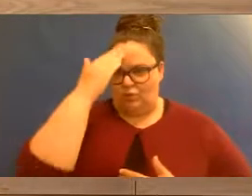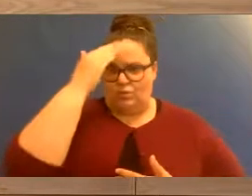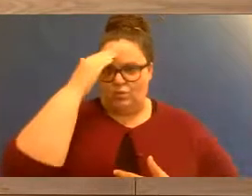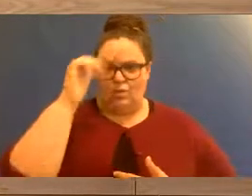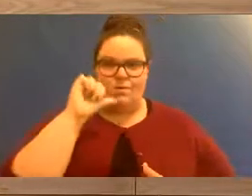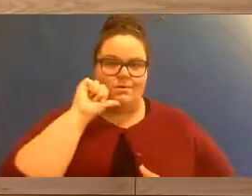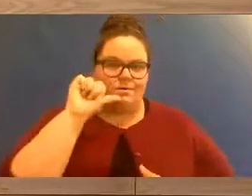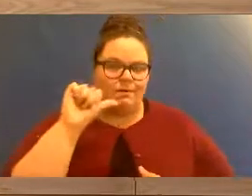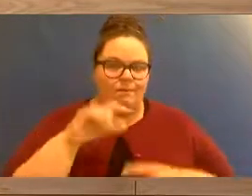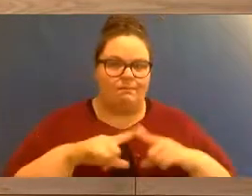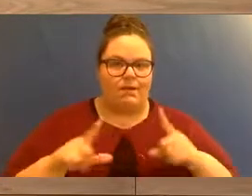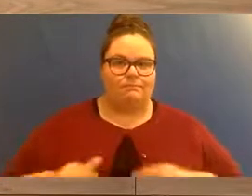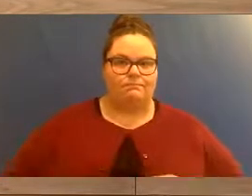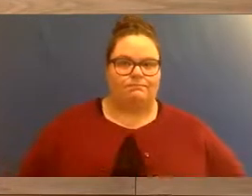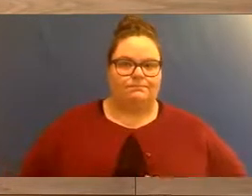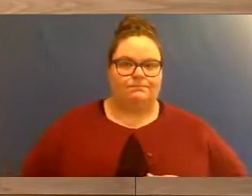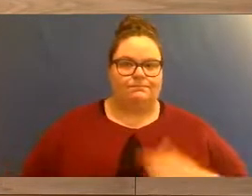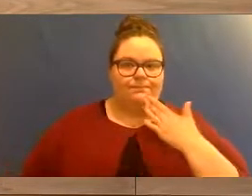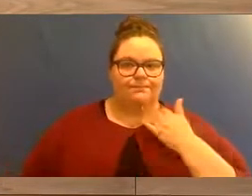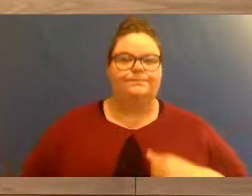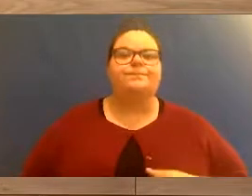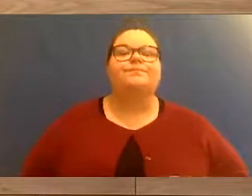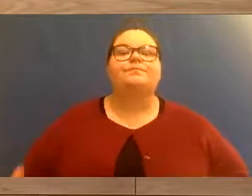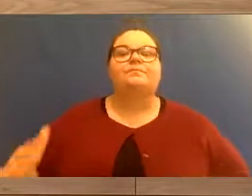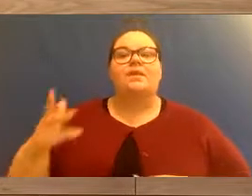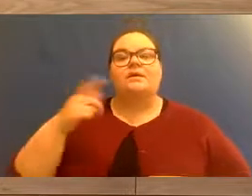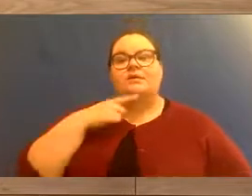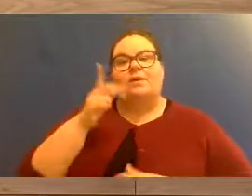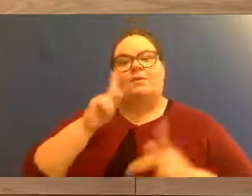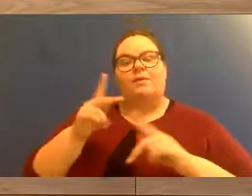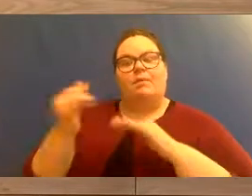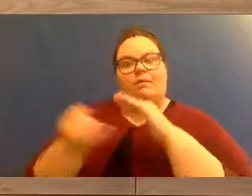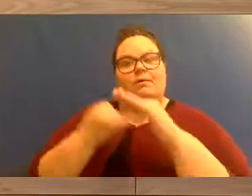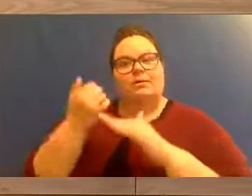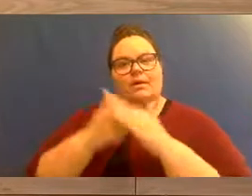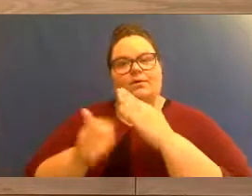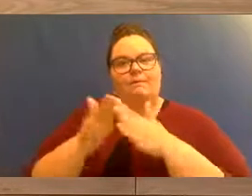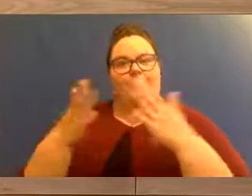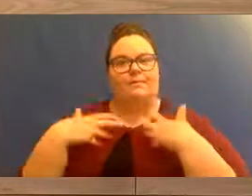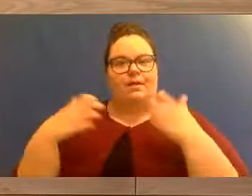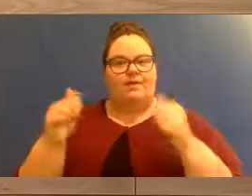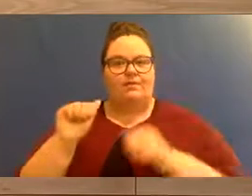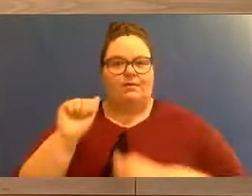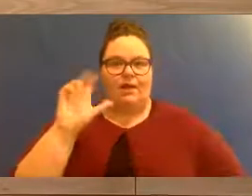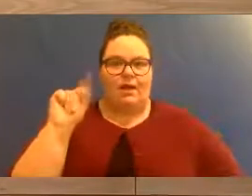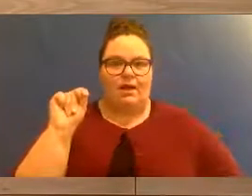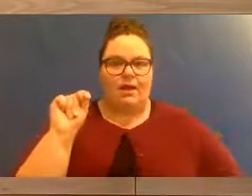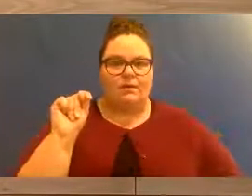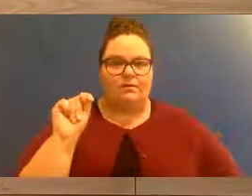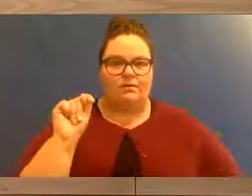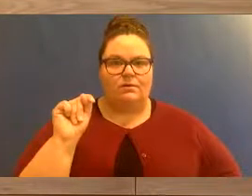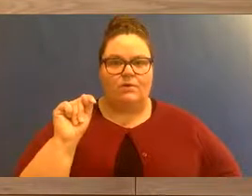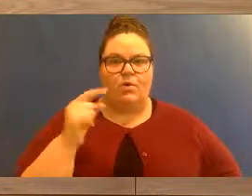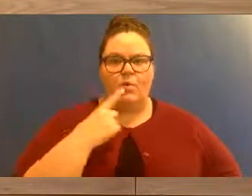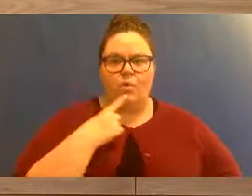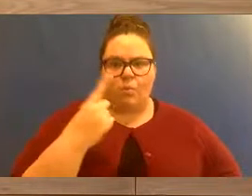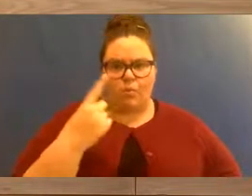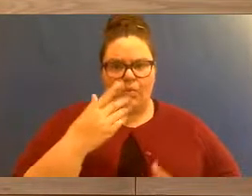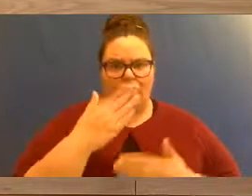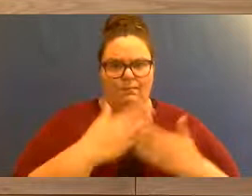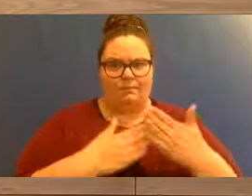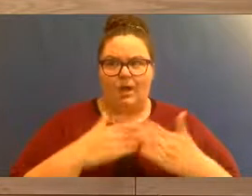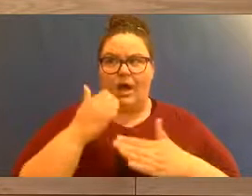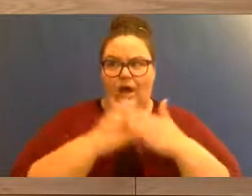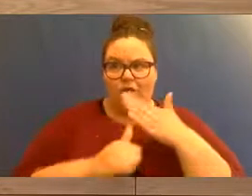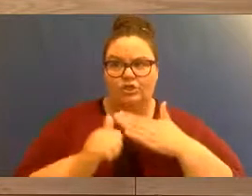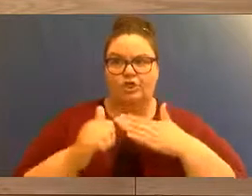if you can compel people to isolate under the Public Health Act, because I do know that is one of the pieces that is in the emergency